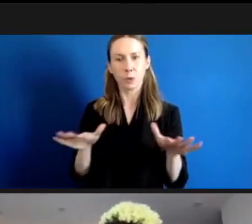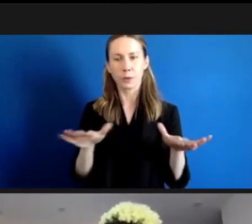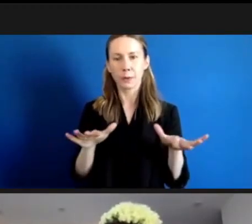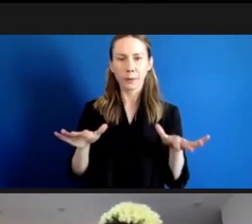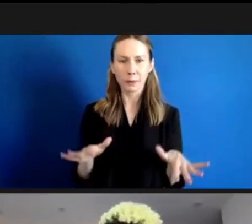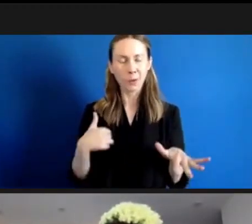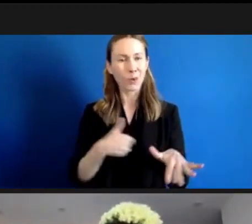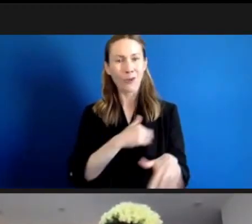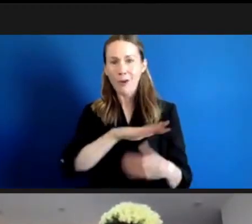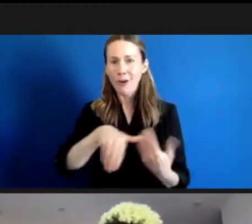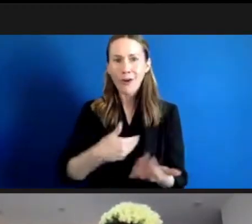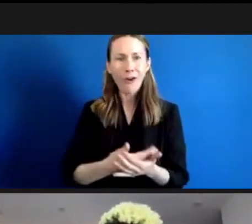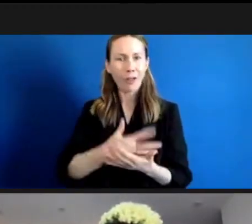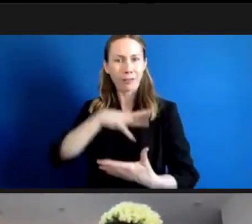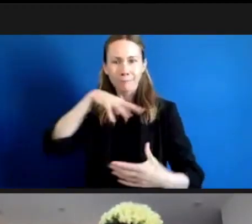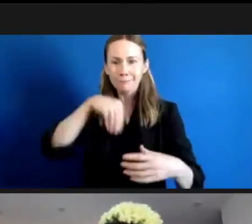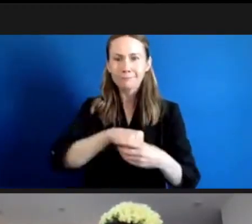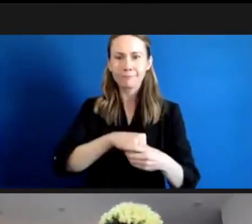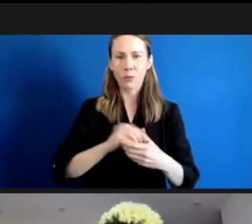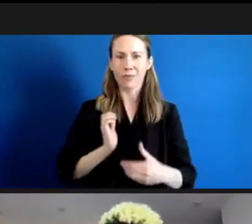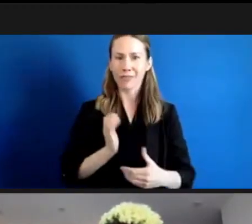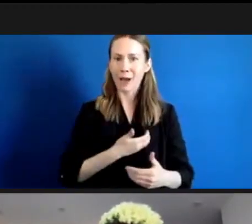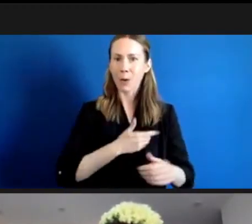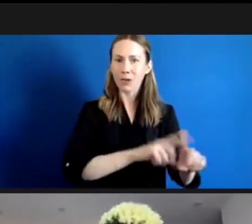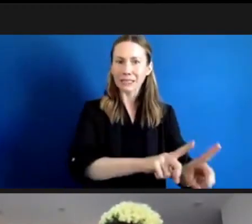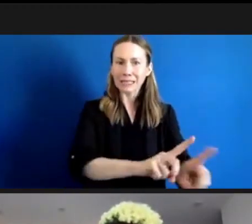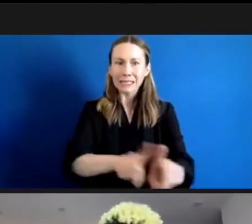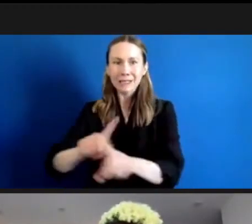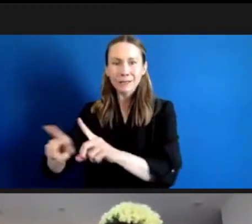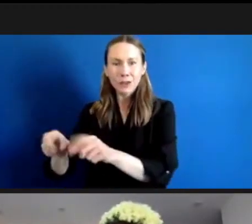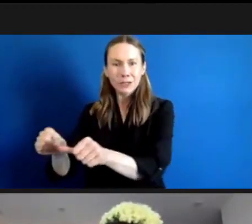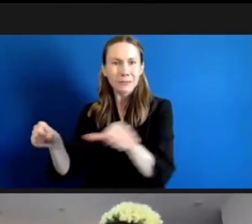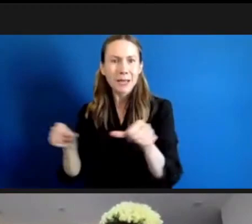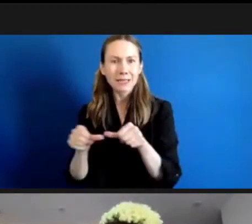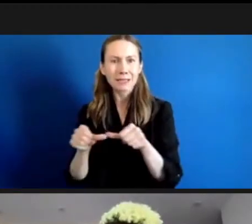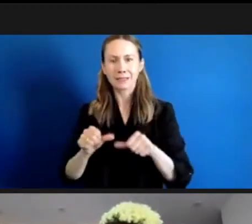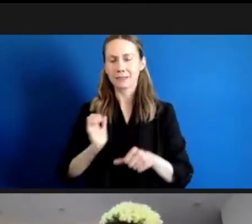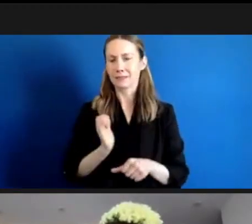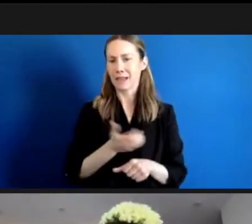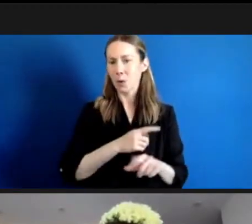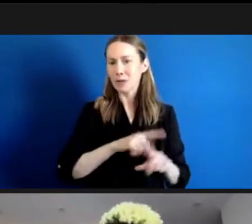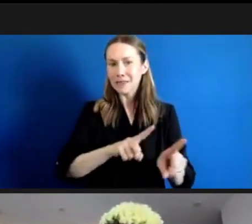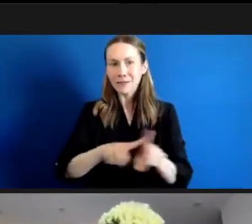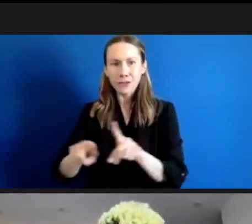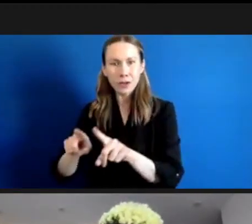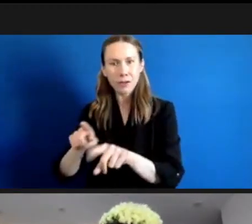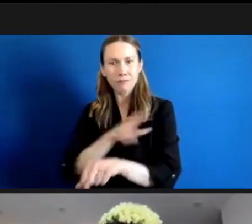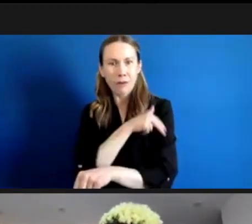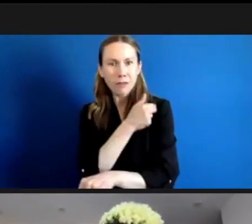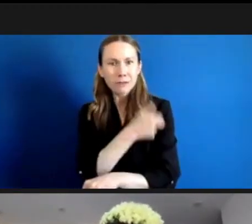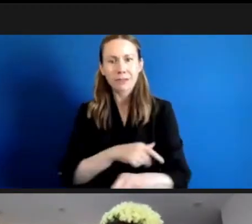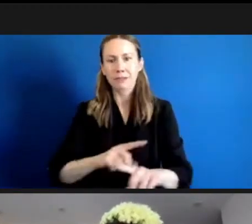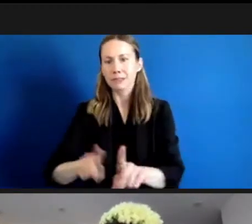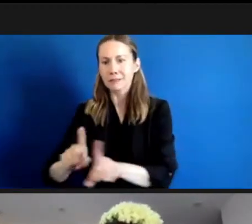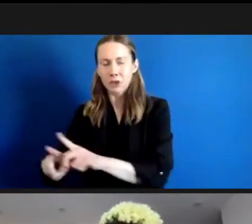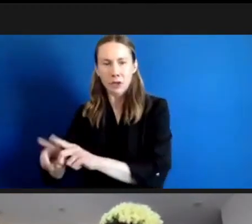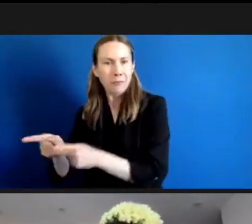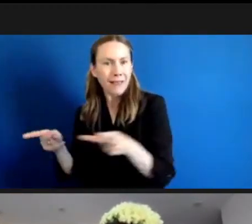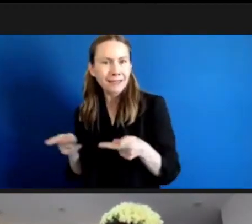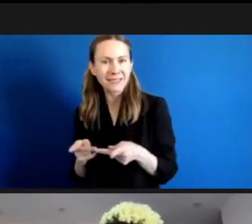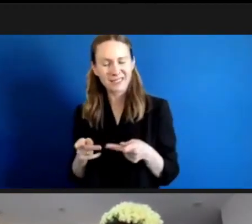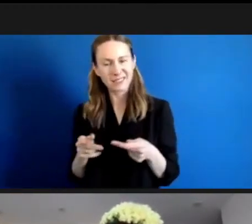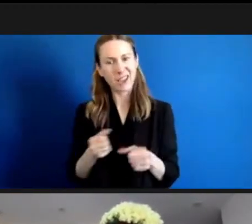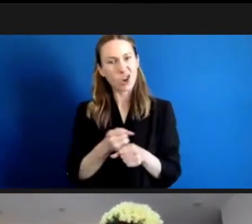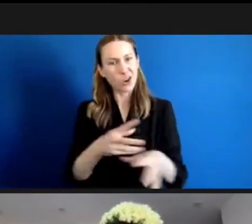within within institutions that cause harm, but we still are privileged to benefit from them. And so I think